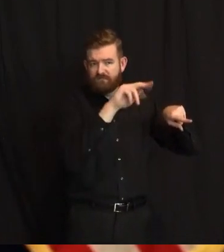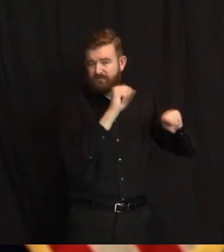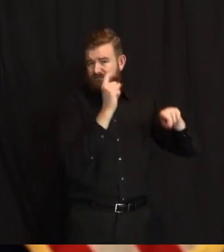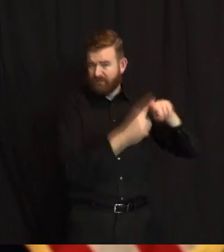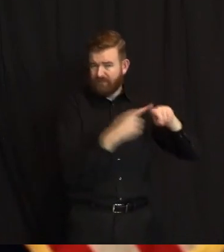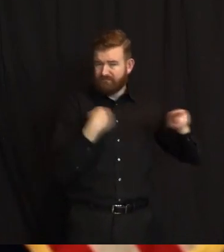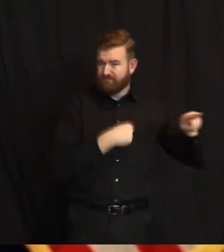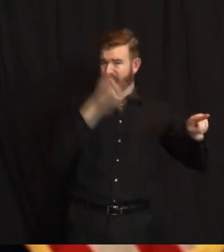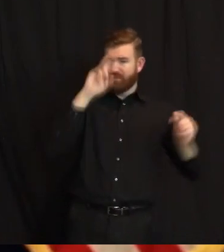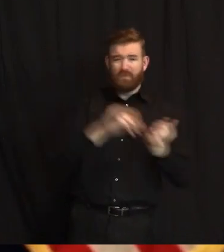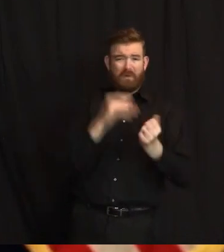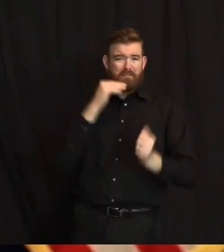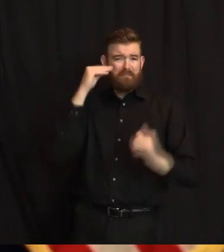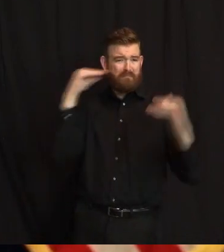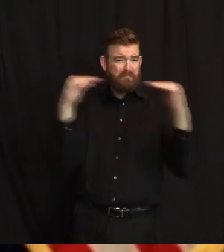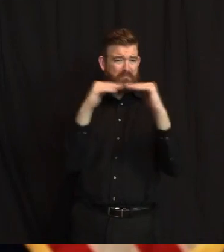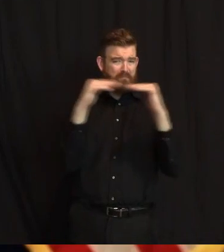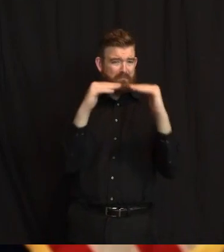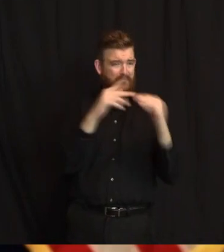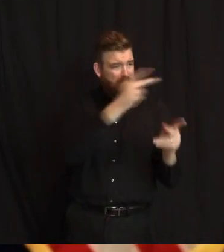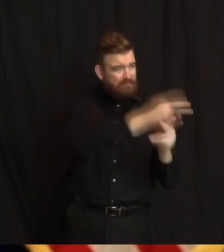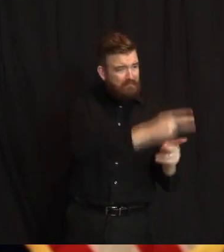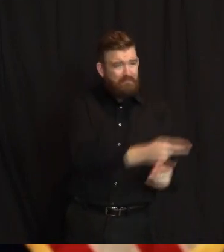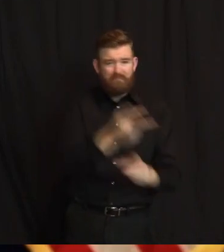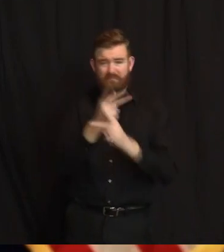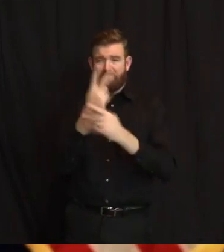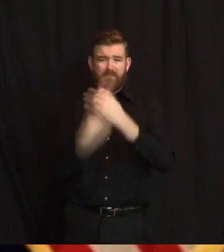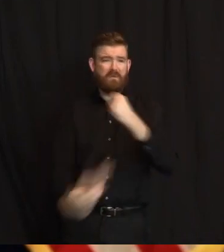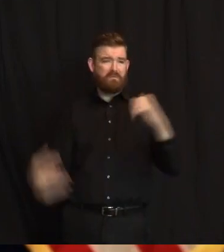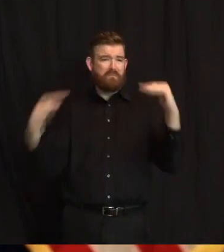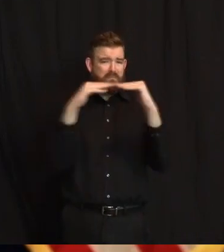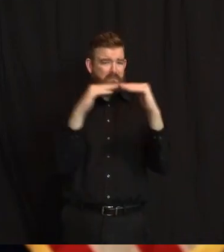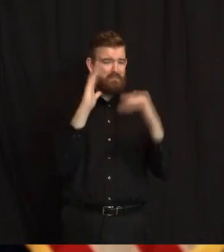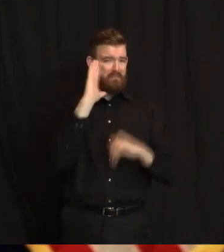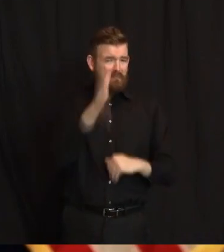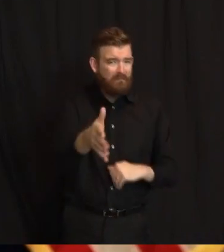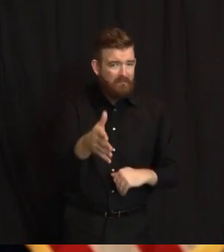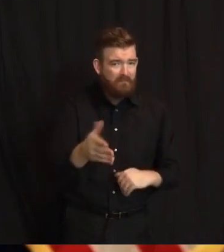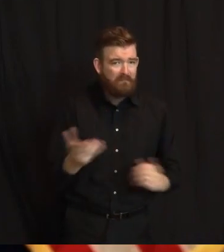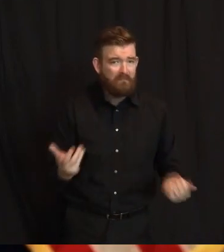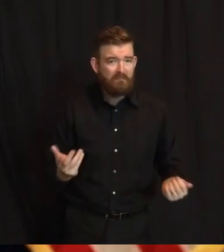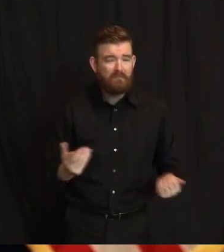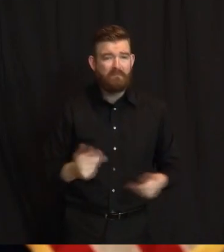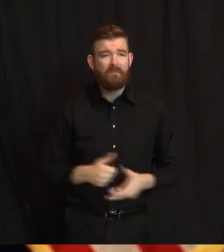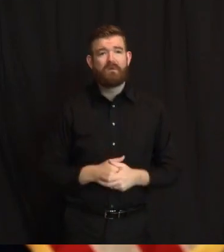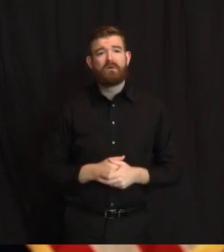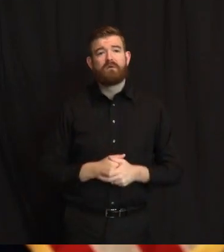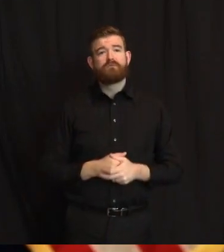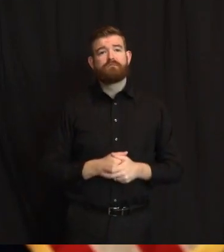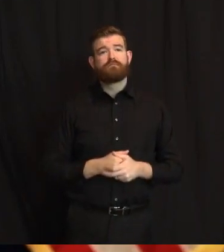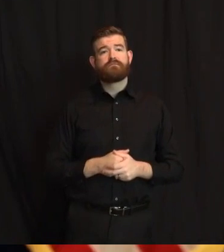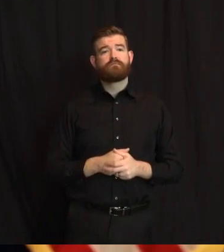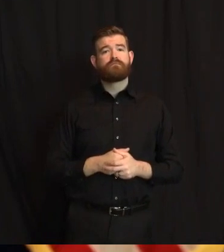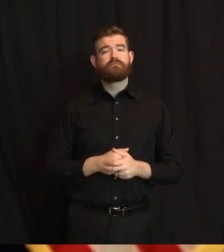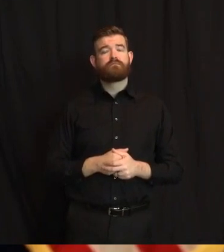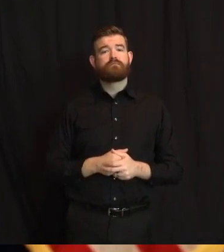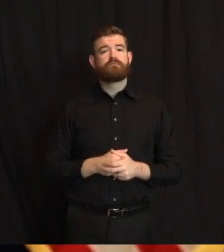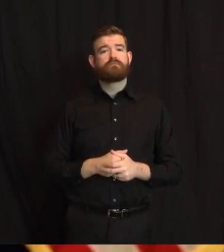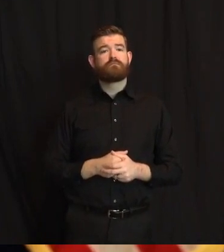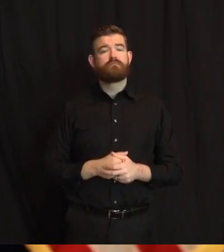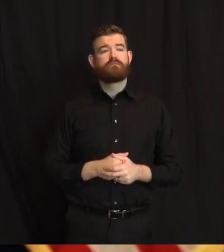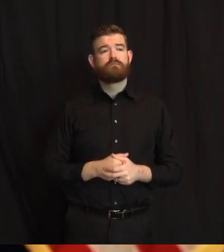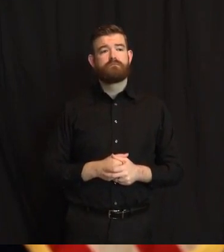very best we can to take care of them, and we will do that. And on the other hand, to our populations that are in nursing facilities,